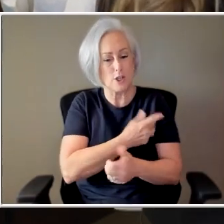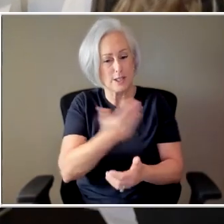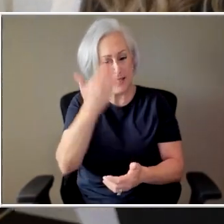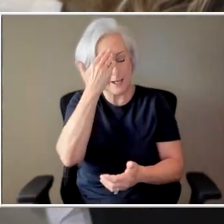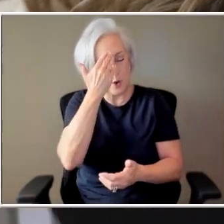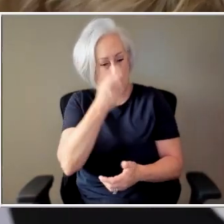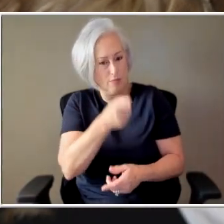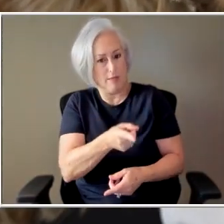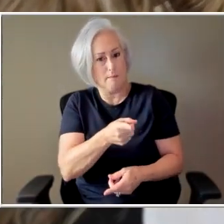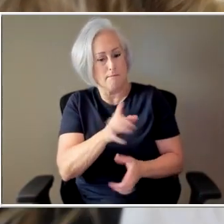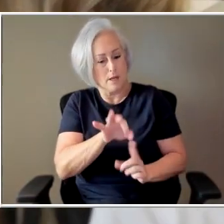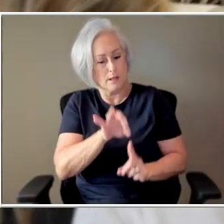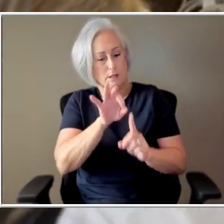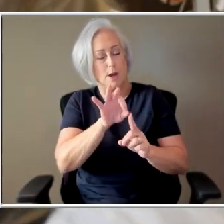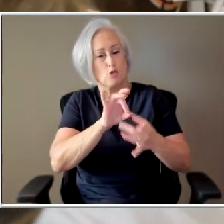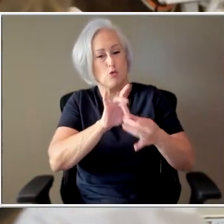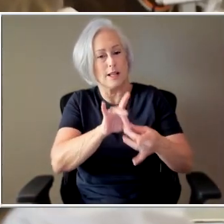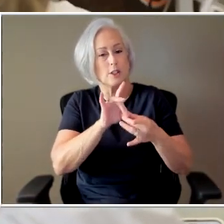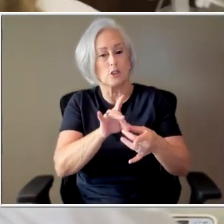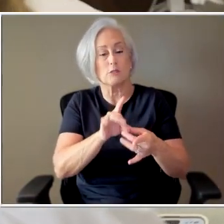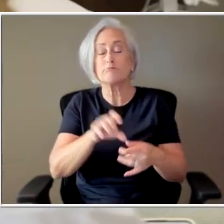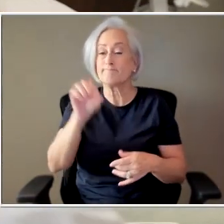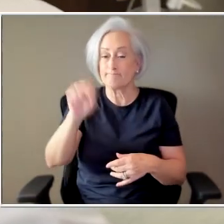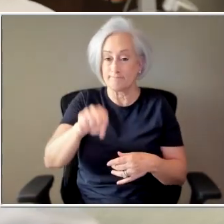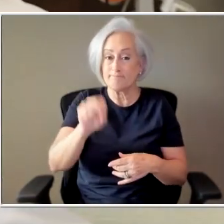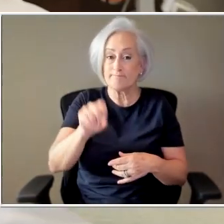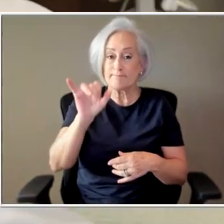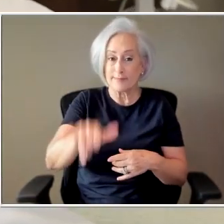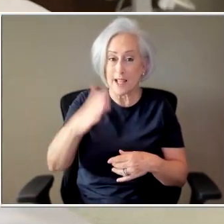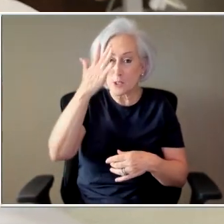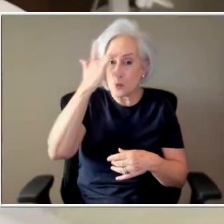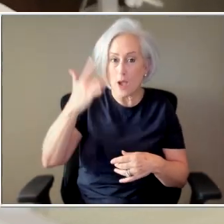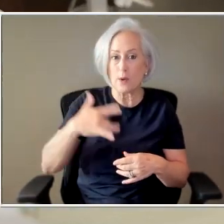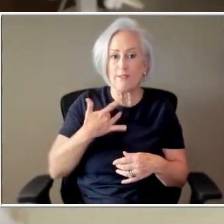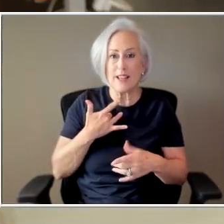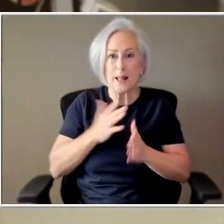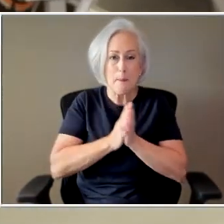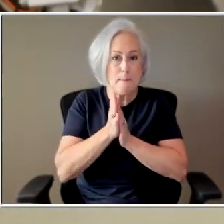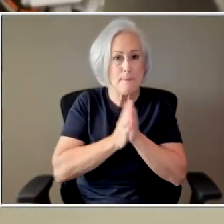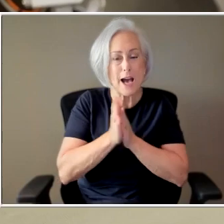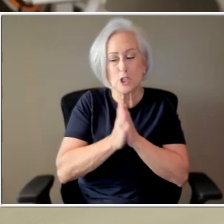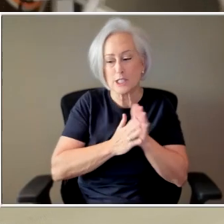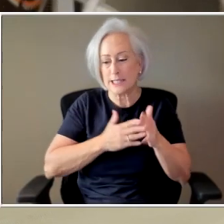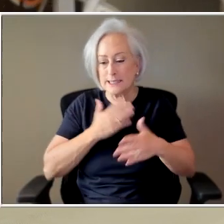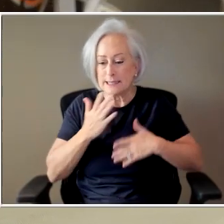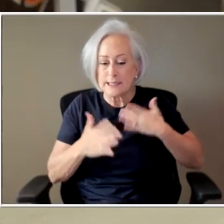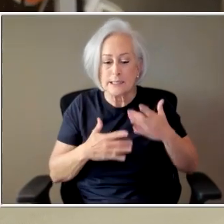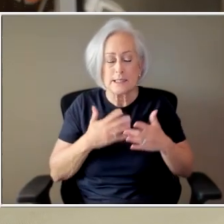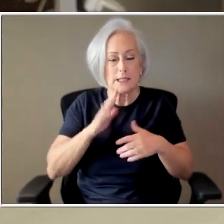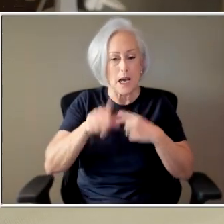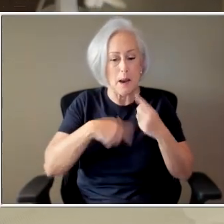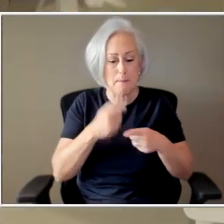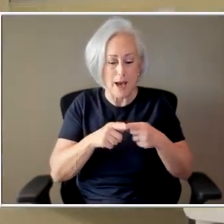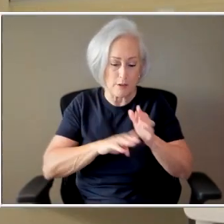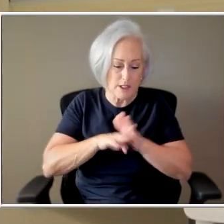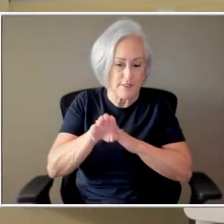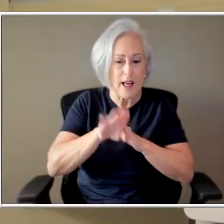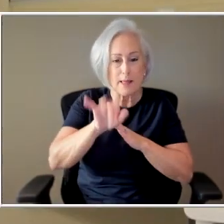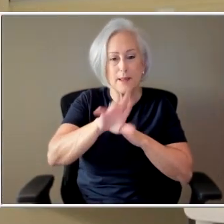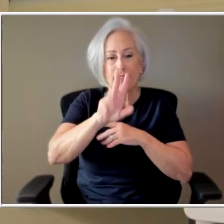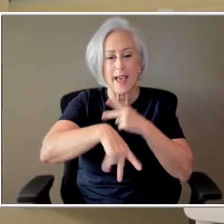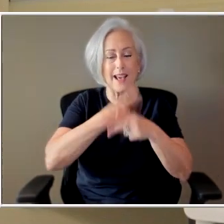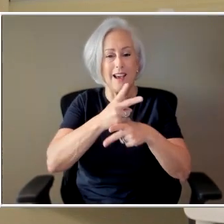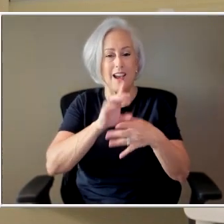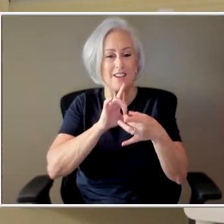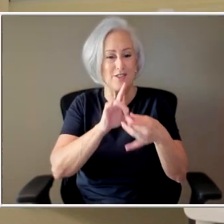I think that's what we feel super passionate about, are these moments and building those relationships, and they